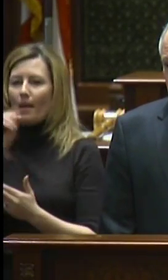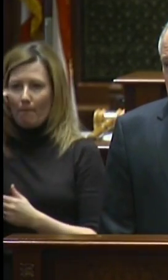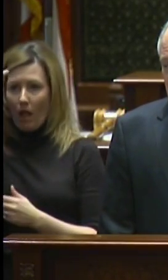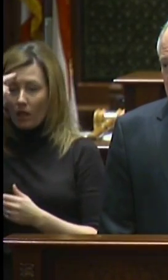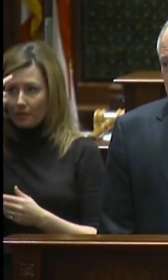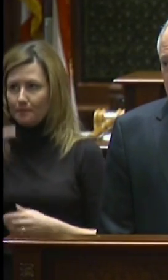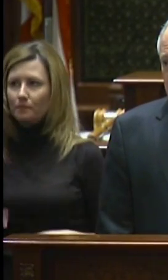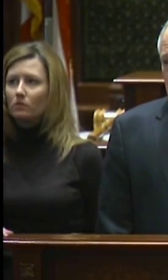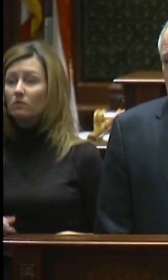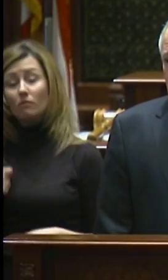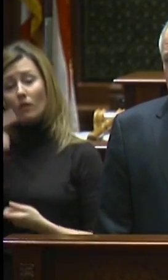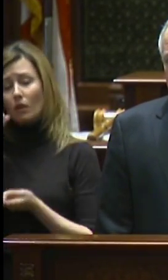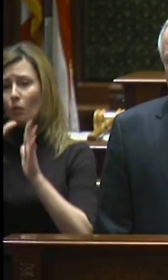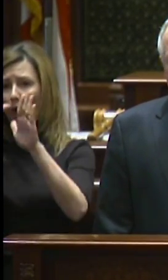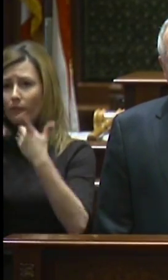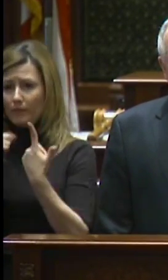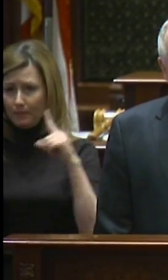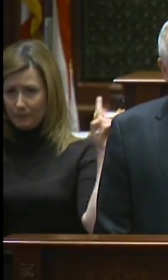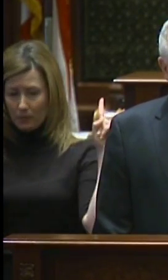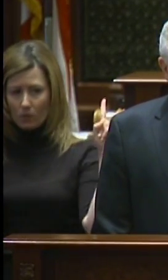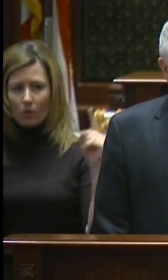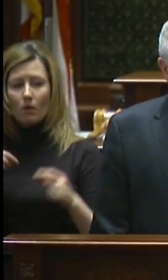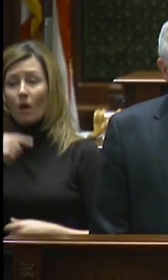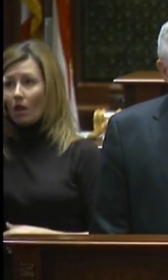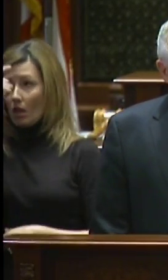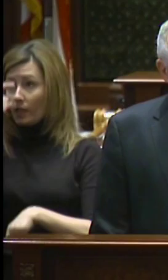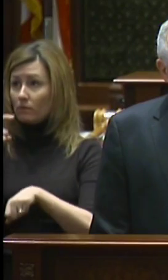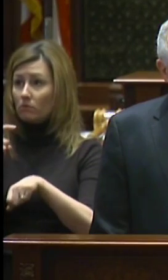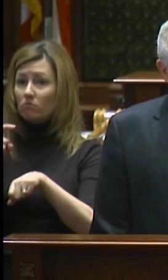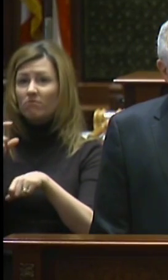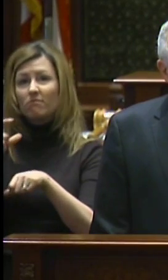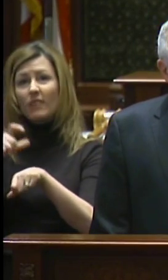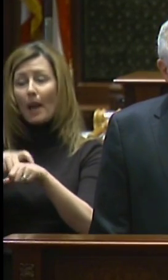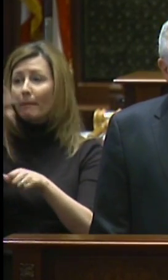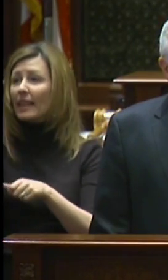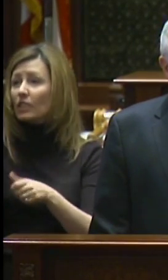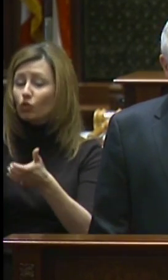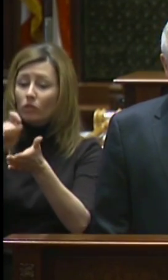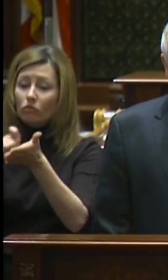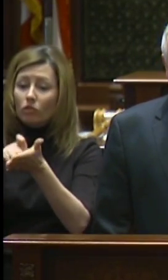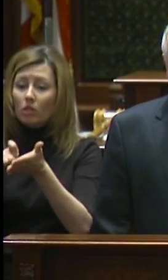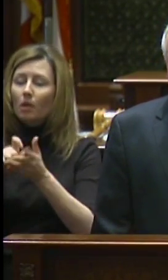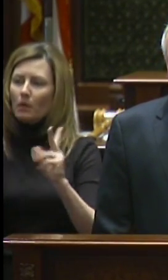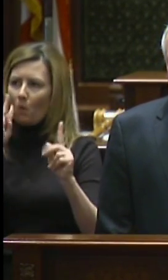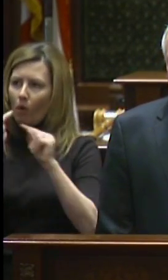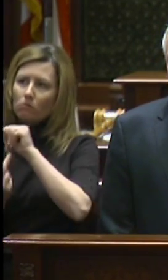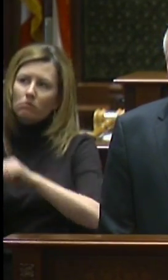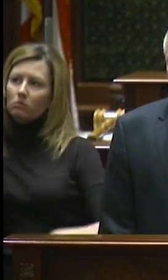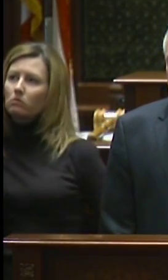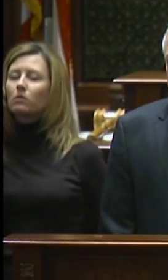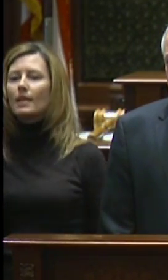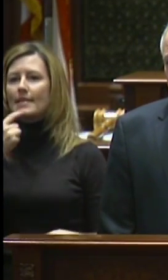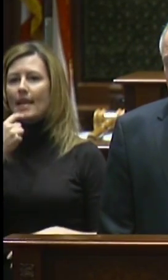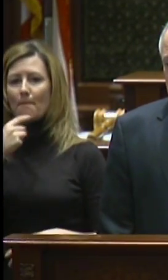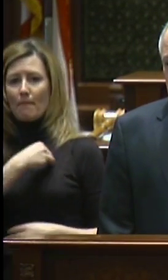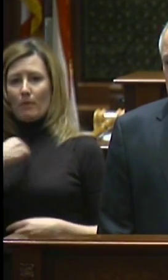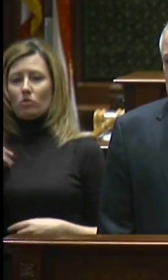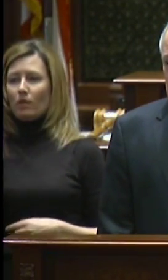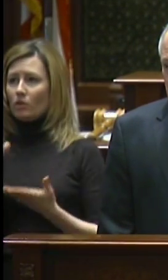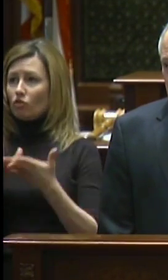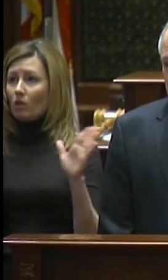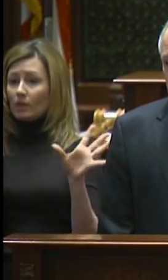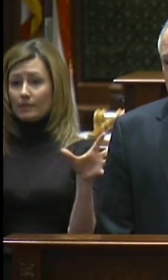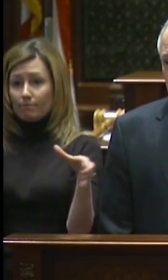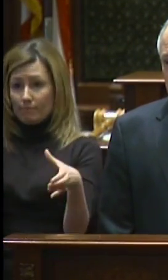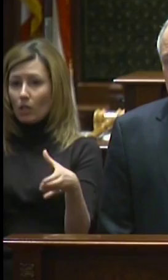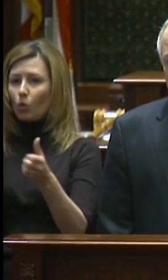that's a great achievement. I think when time is written and history is written, people will look back and say that the members of the General Assembly,